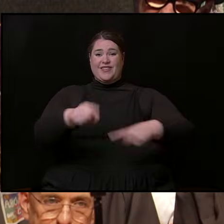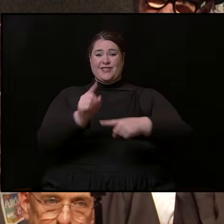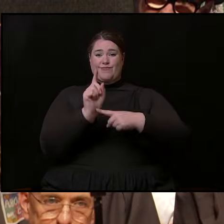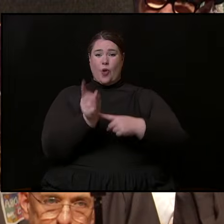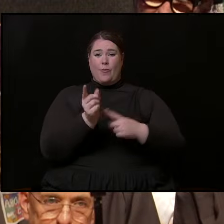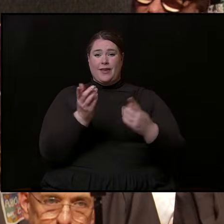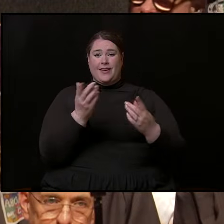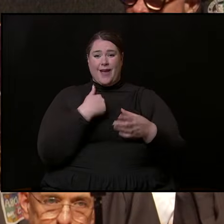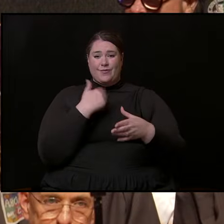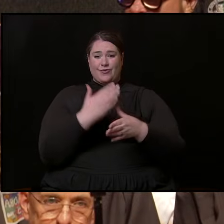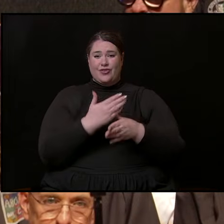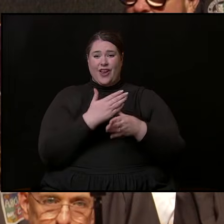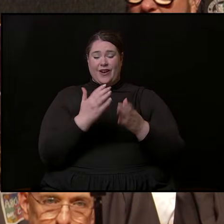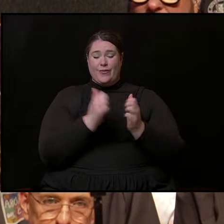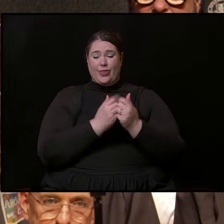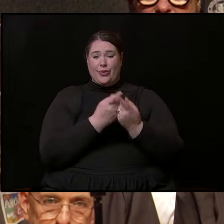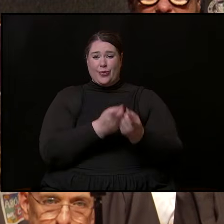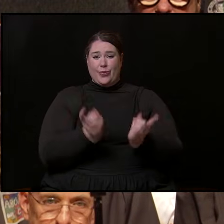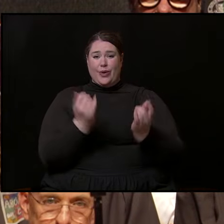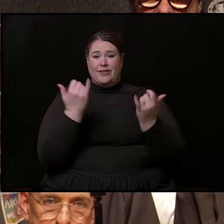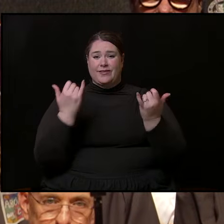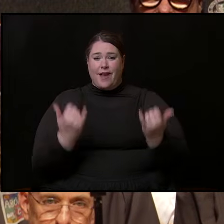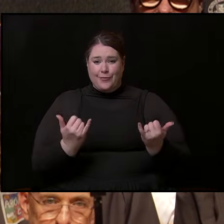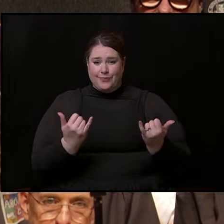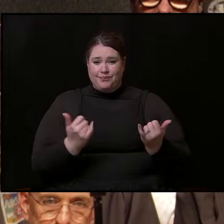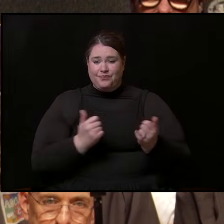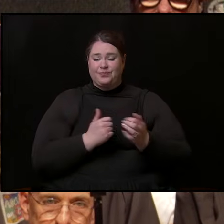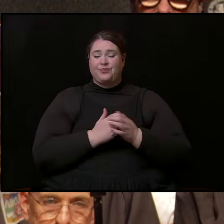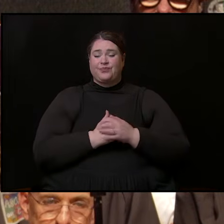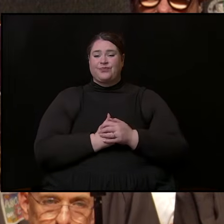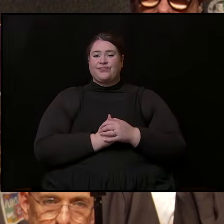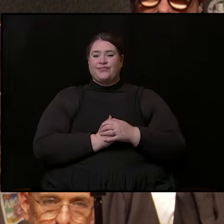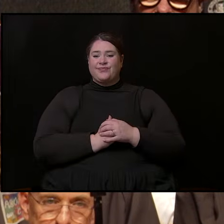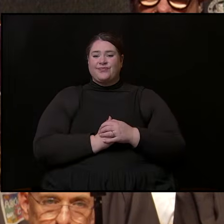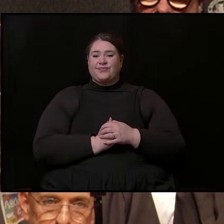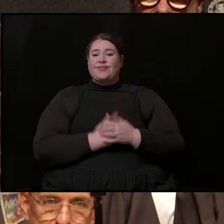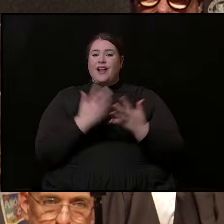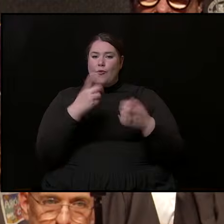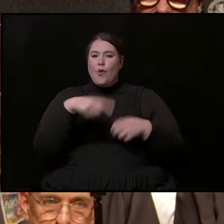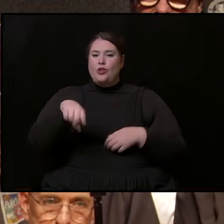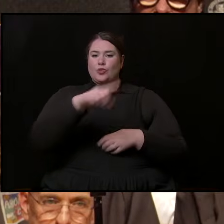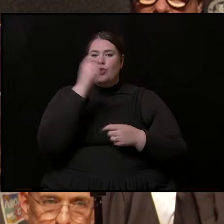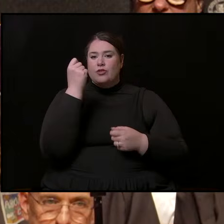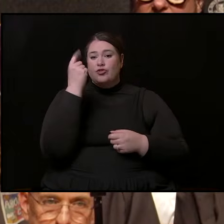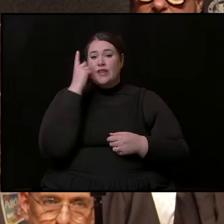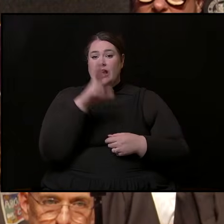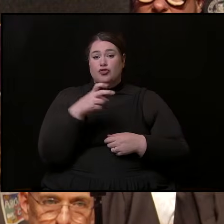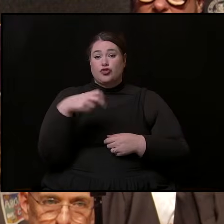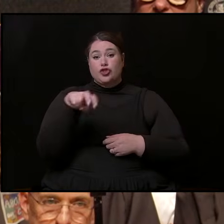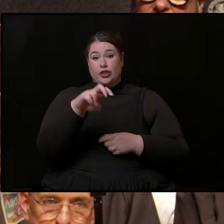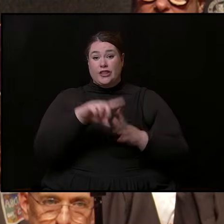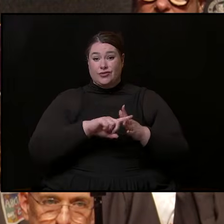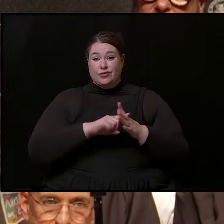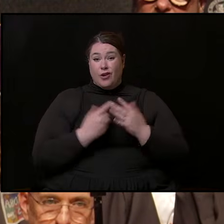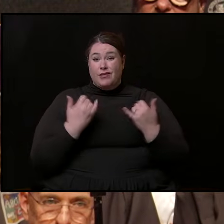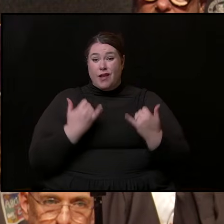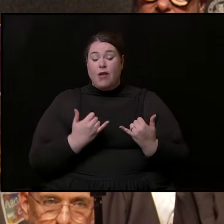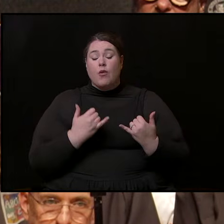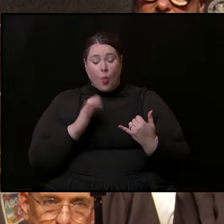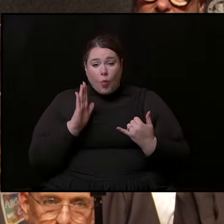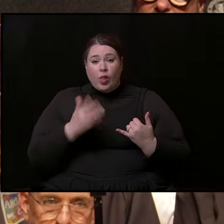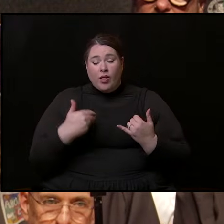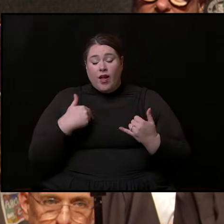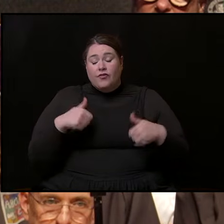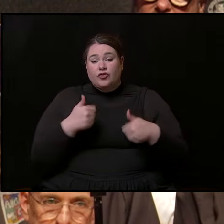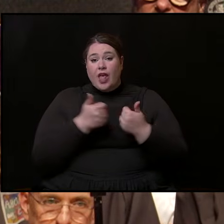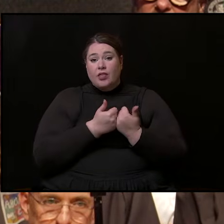with all of you. That being said, I want you all to understand that the journey you're about to go on will come with challenges. You